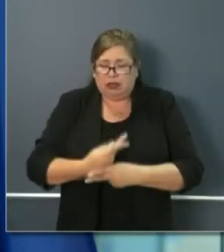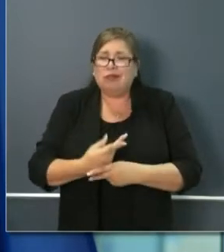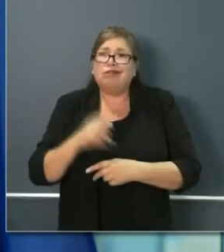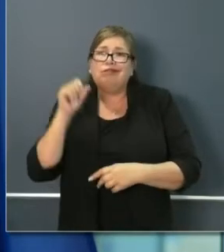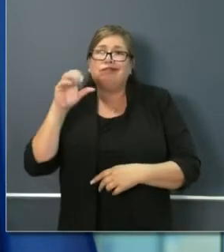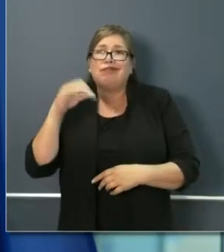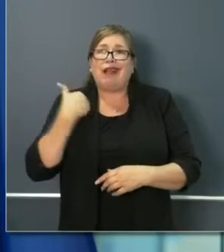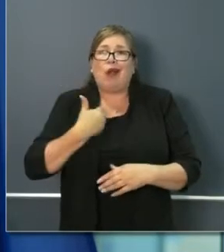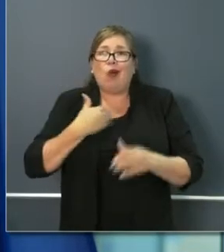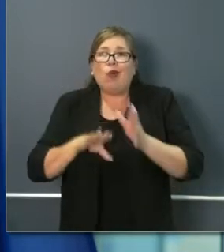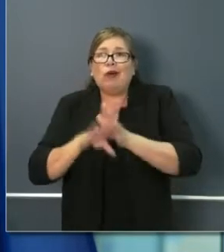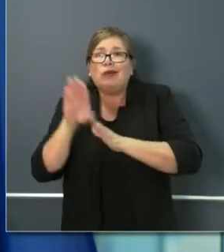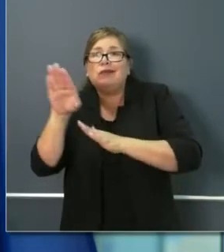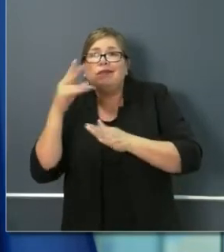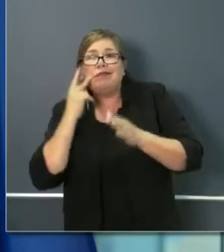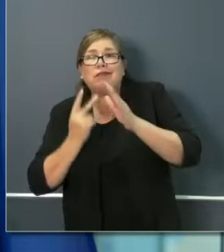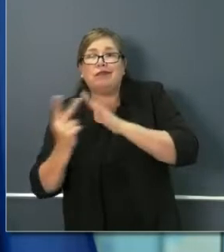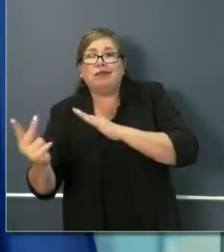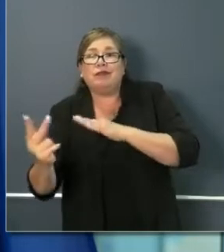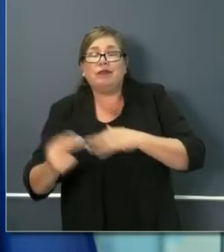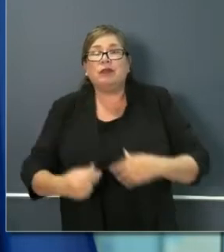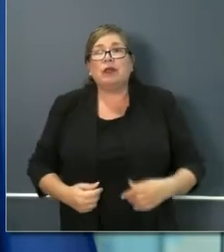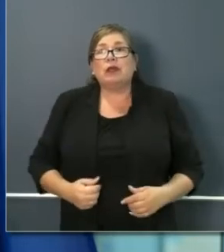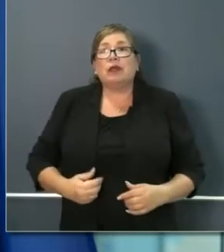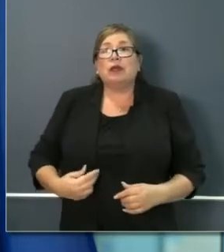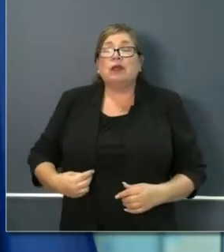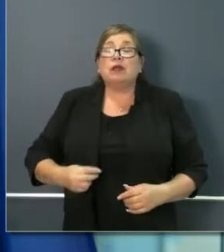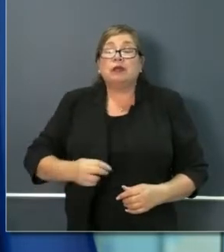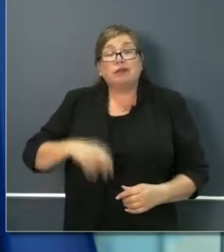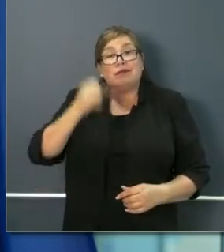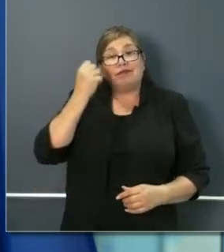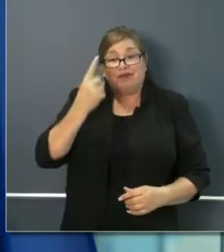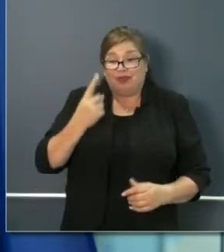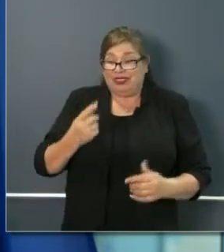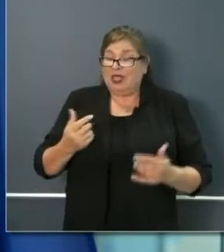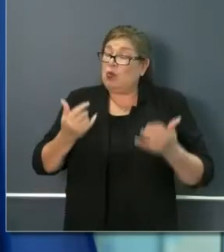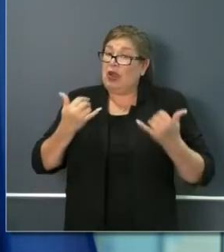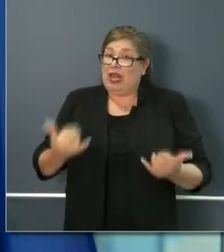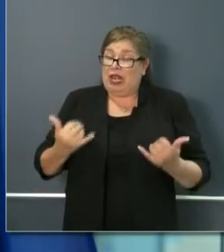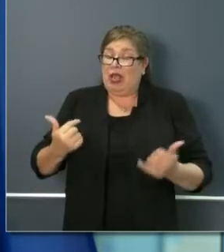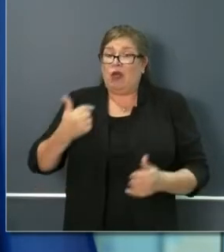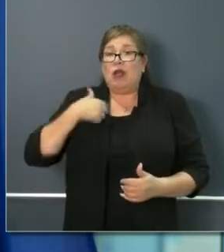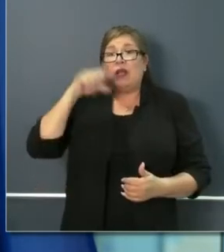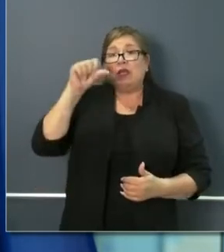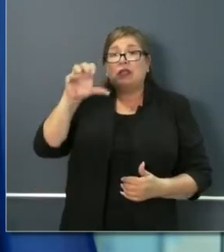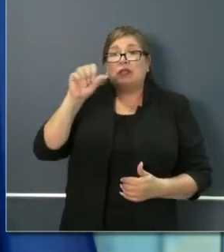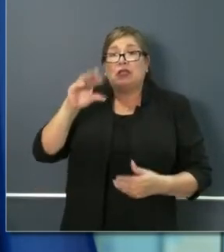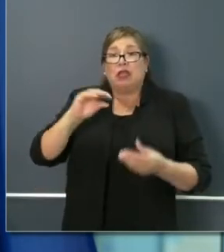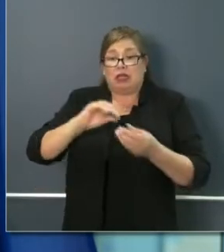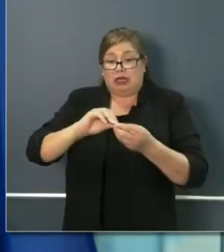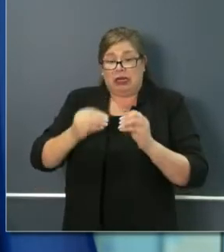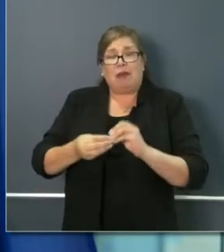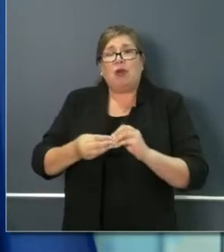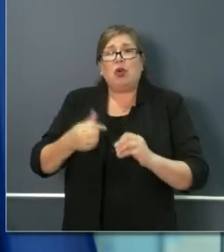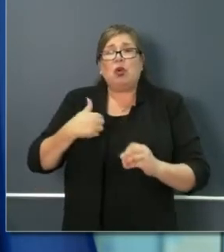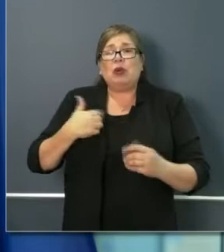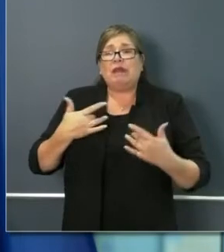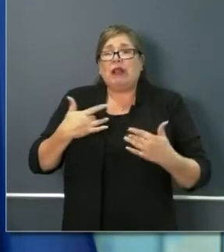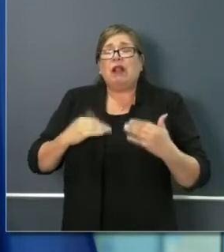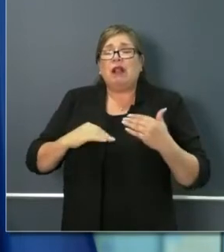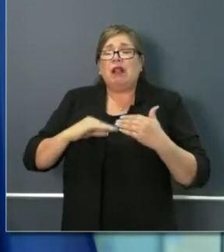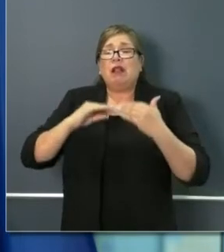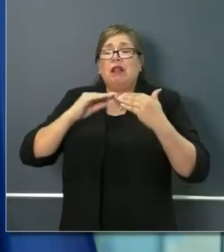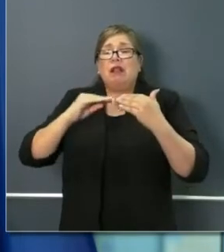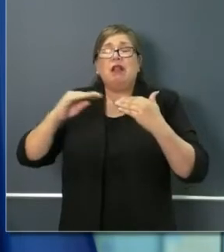current modeling is on the lower end of our projection as I talk to you today. Very easily tomorrow, I could